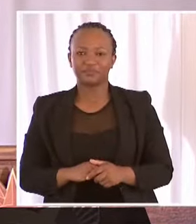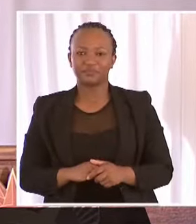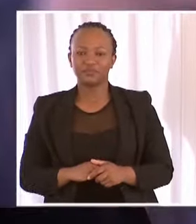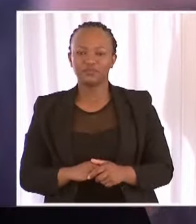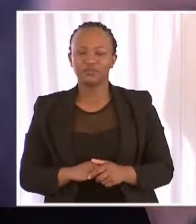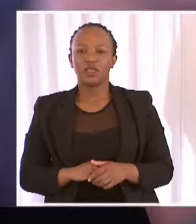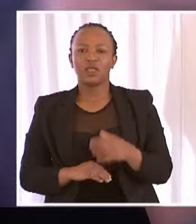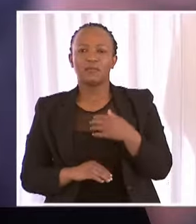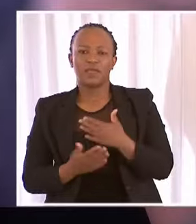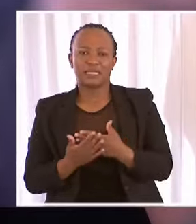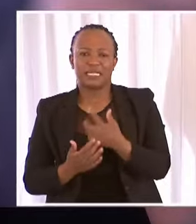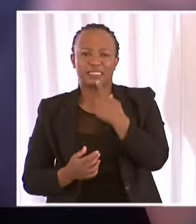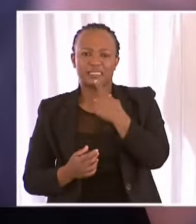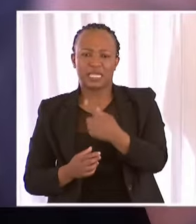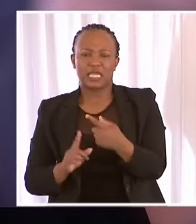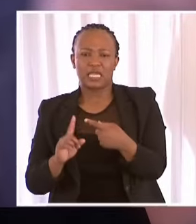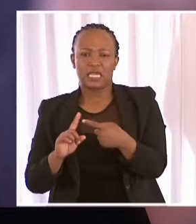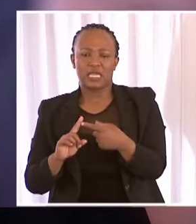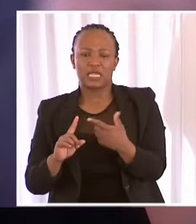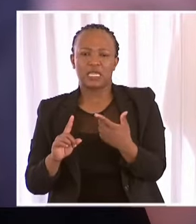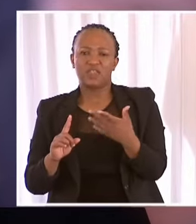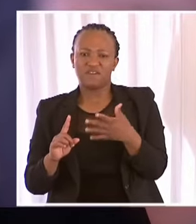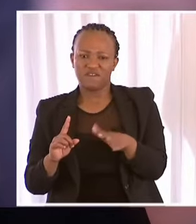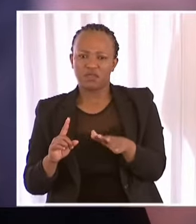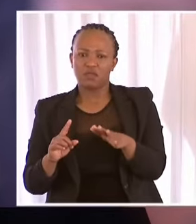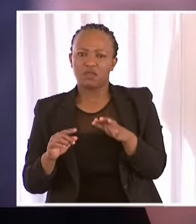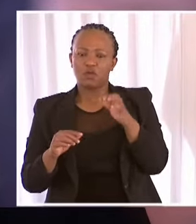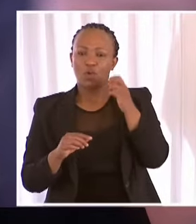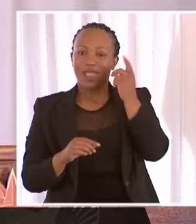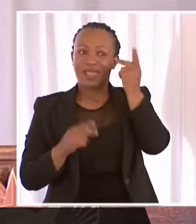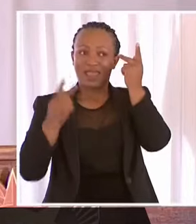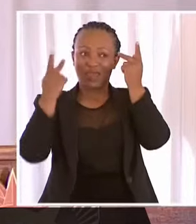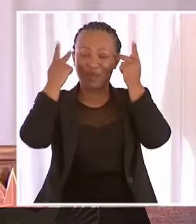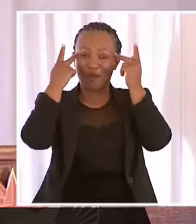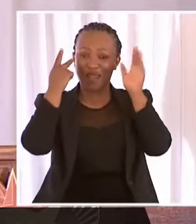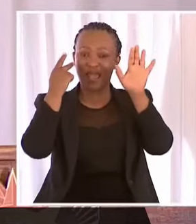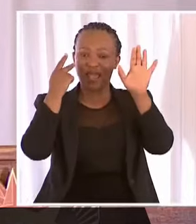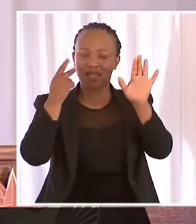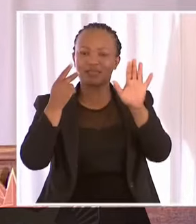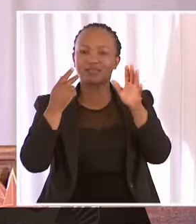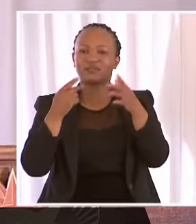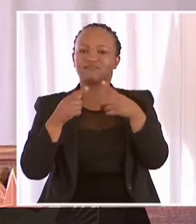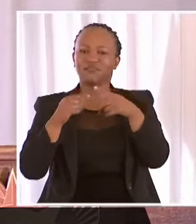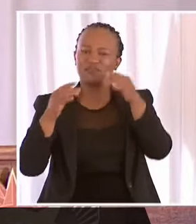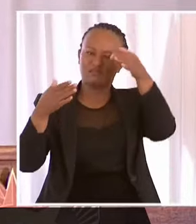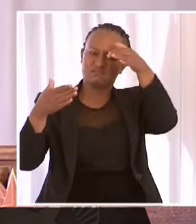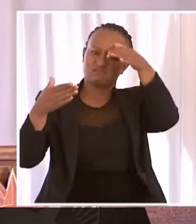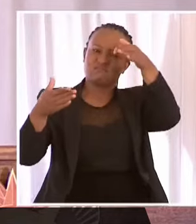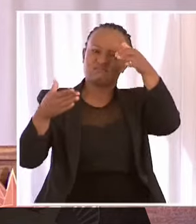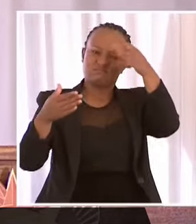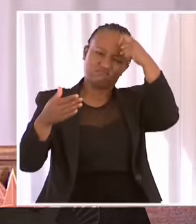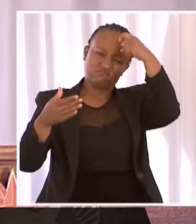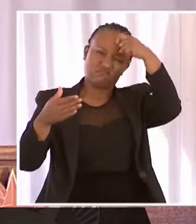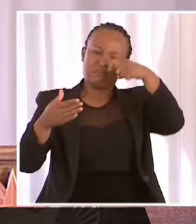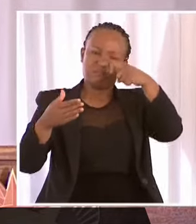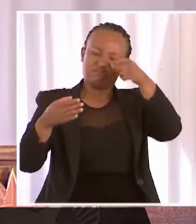I would say that he channeled his knowledge, his sharp intellect